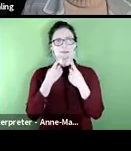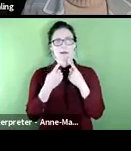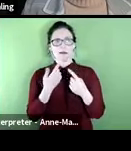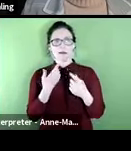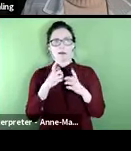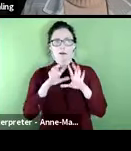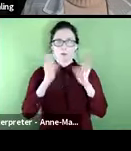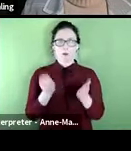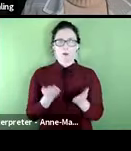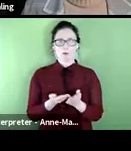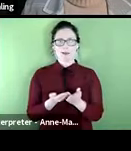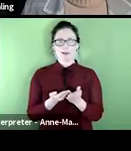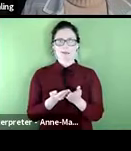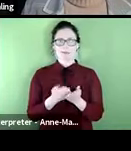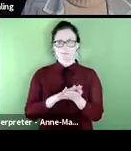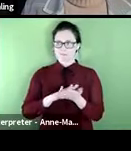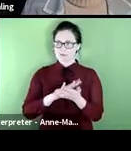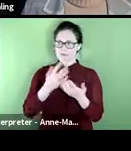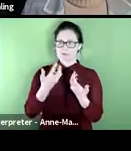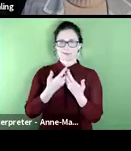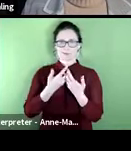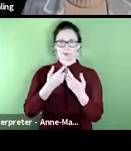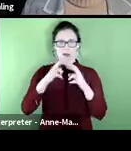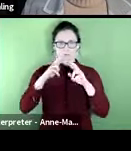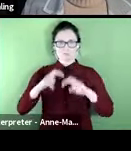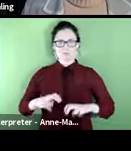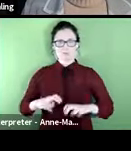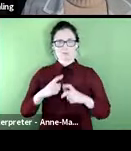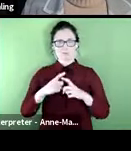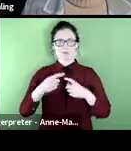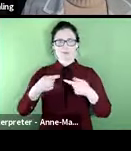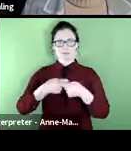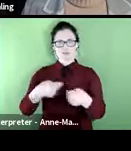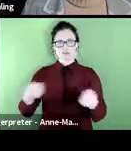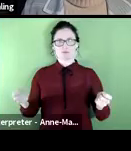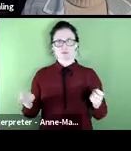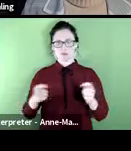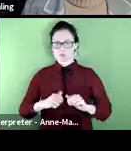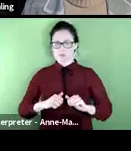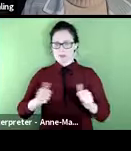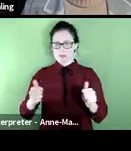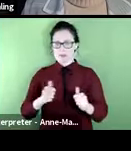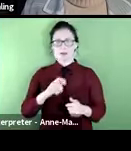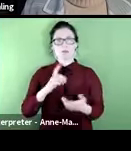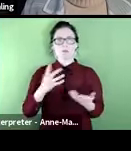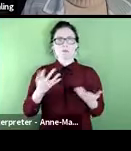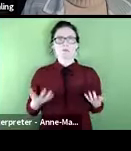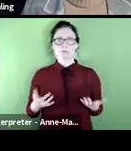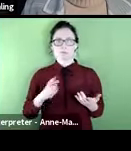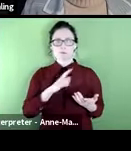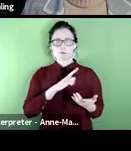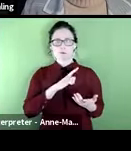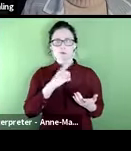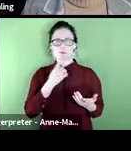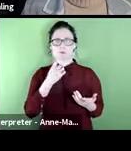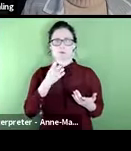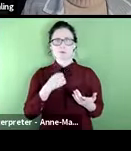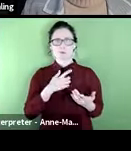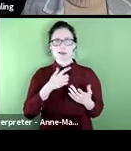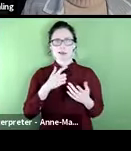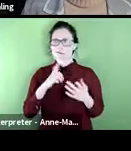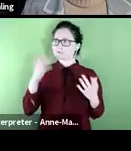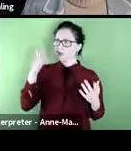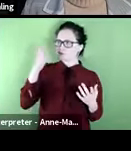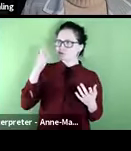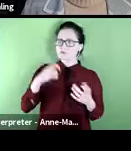on redistribution can't be made. Can you say more about why countries are not collecting wealth data? This probably applies to all